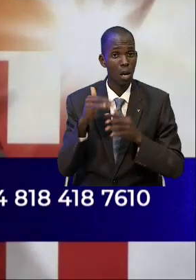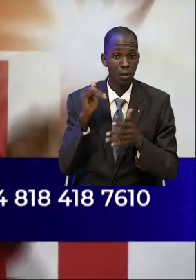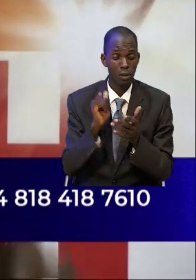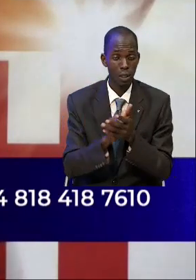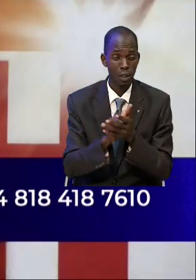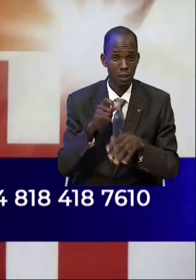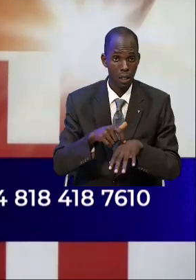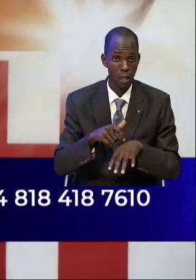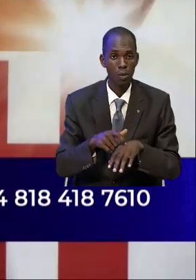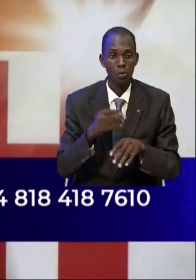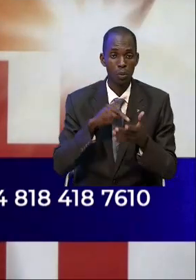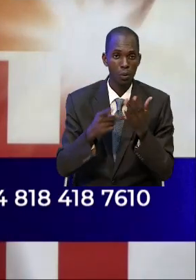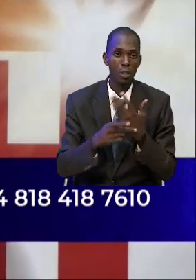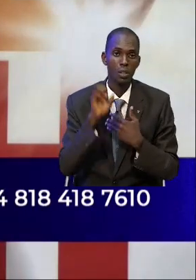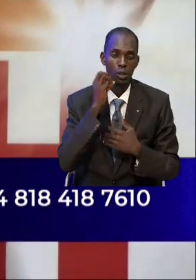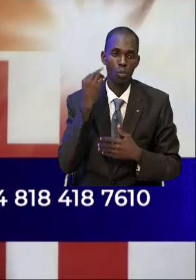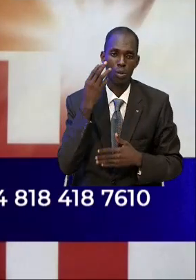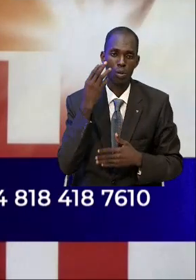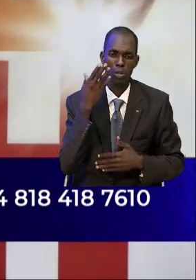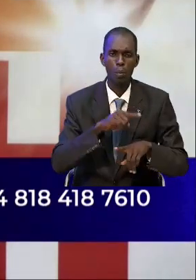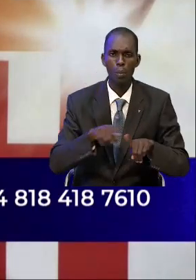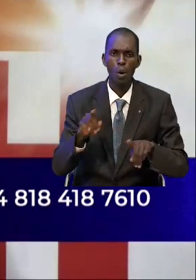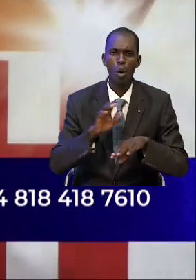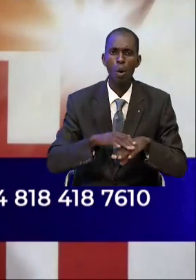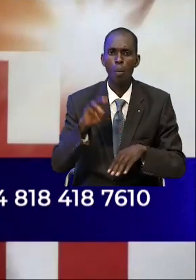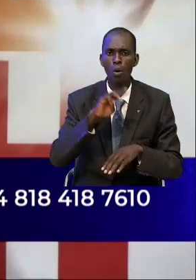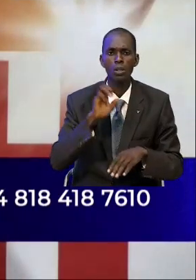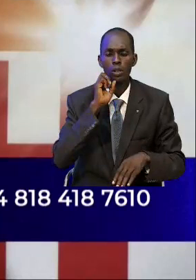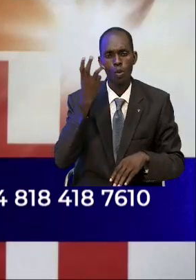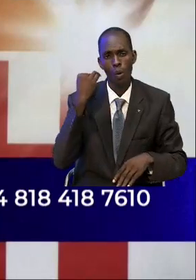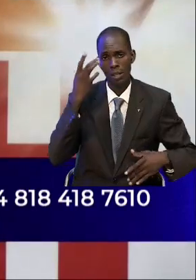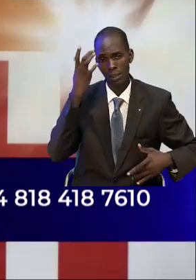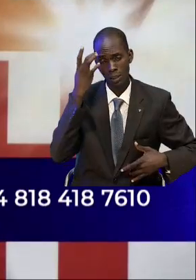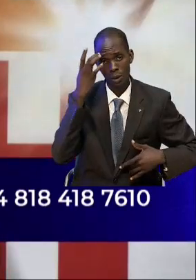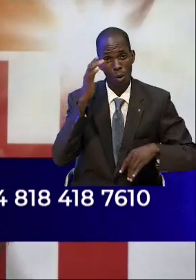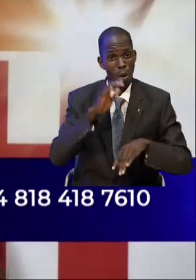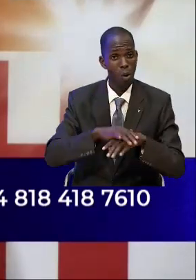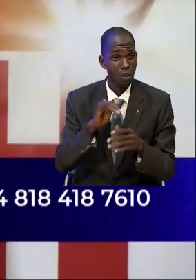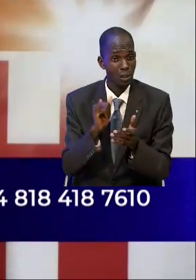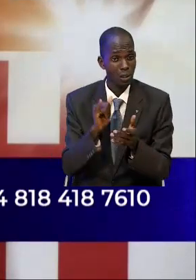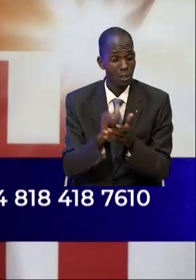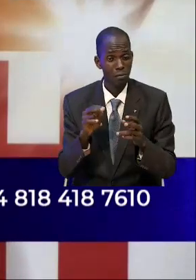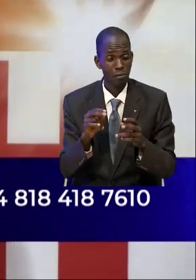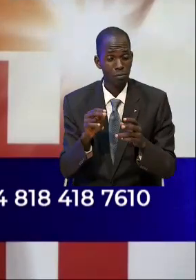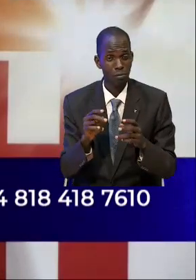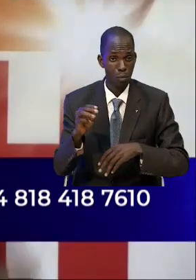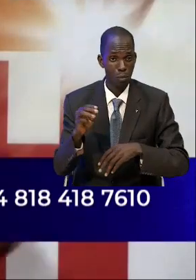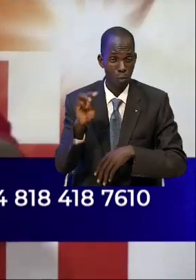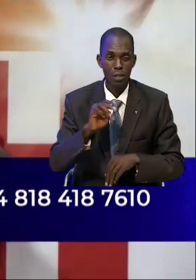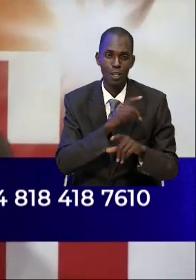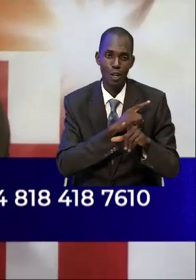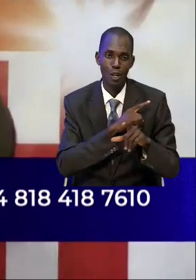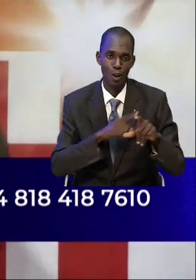those 6 days of the program, I was in the program. But on Monday, I felt sick. While